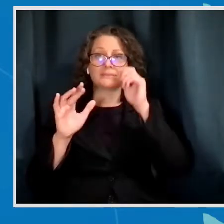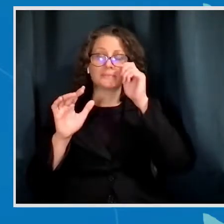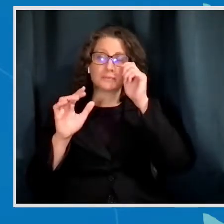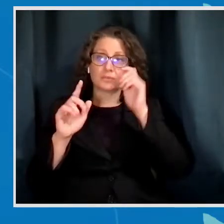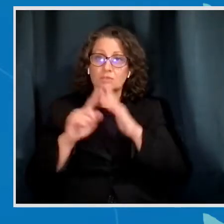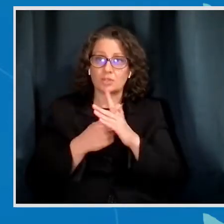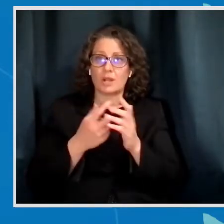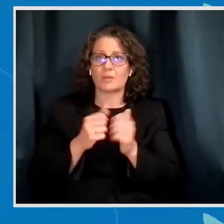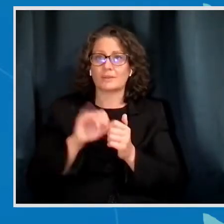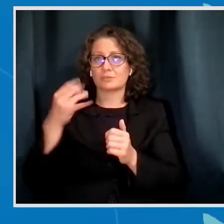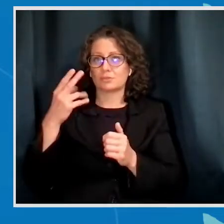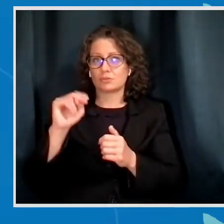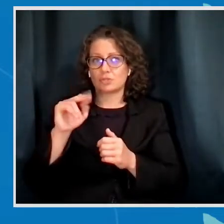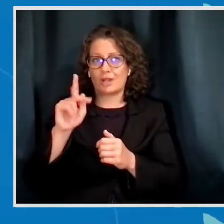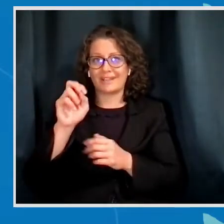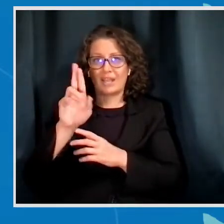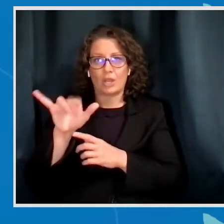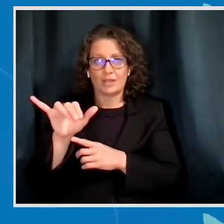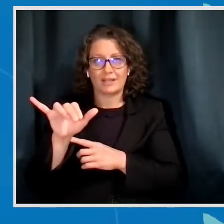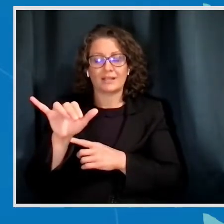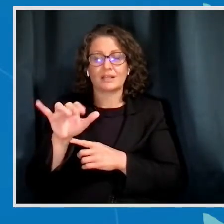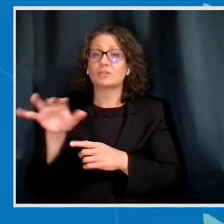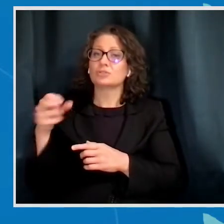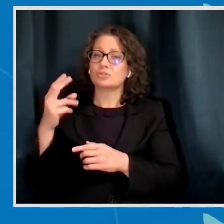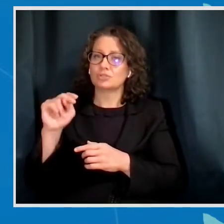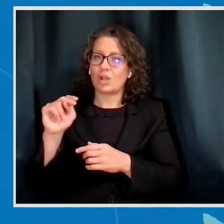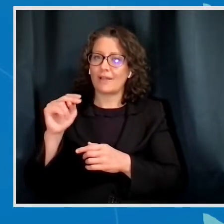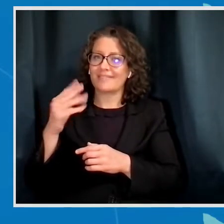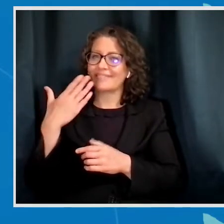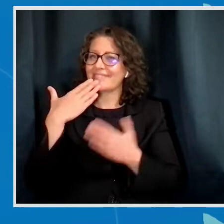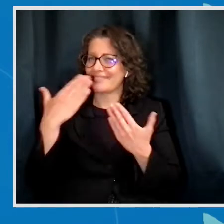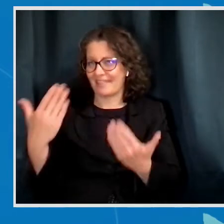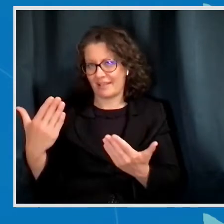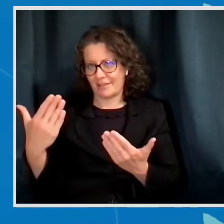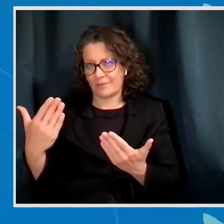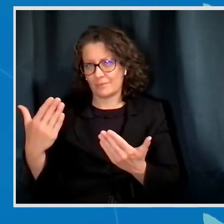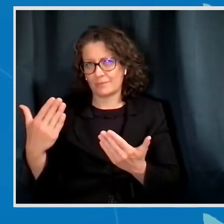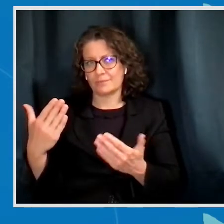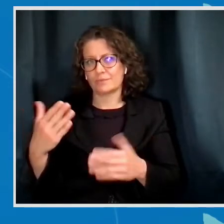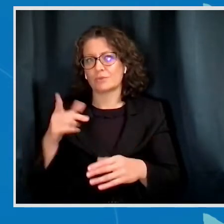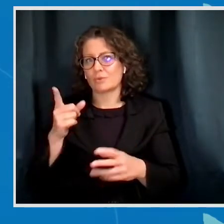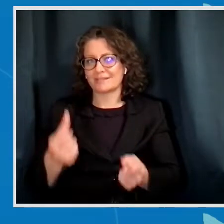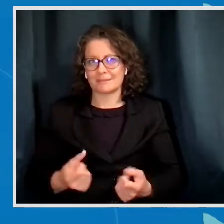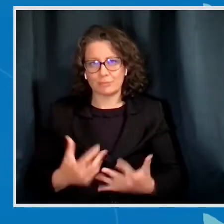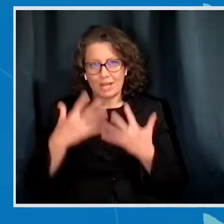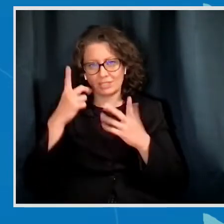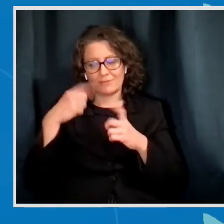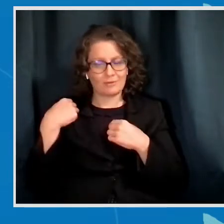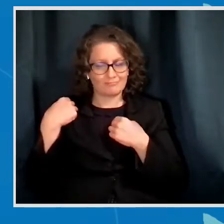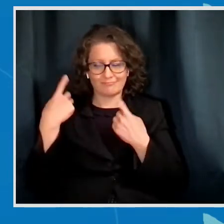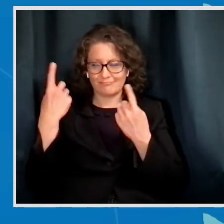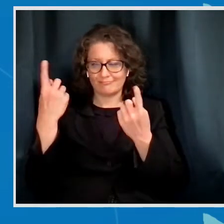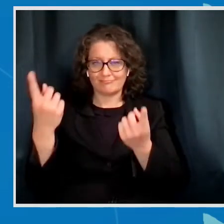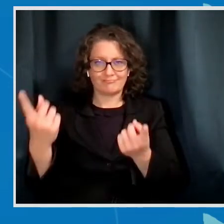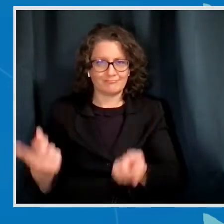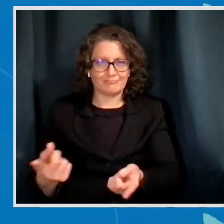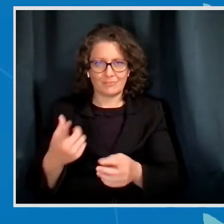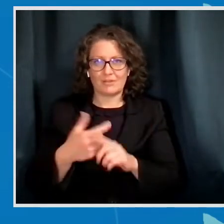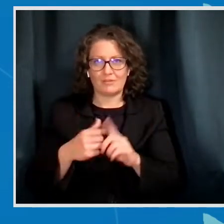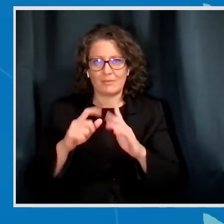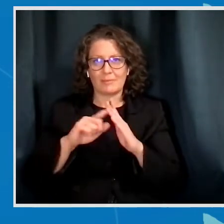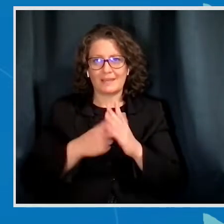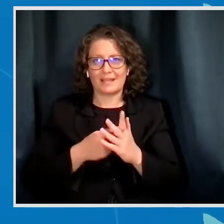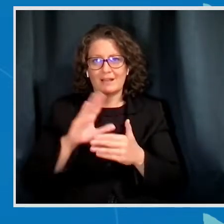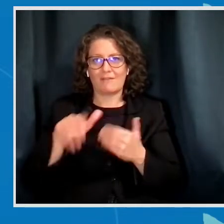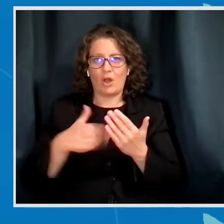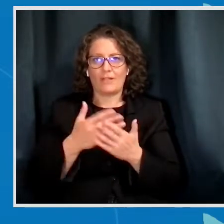Kerry. John, thank you. And an inspiration for a long time, with the beginning of all our ocean conferences so